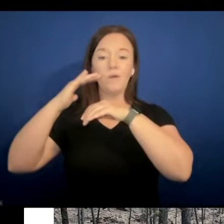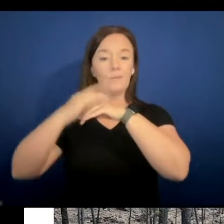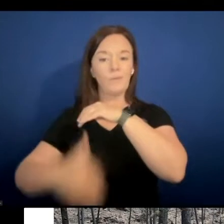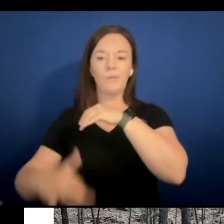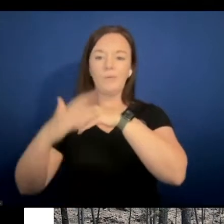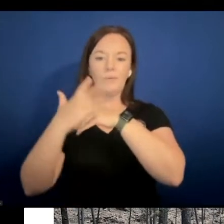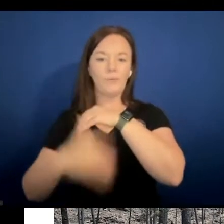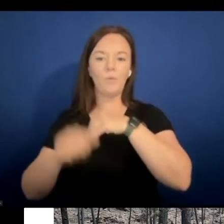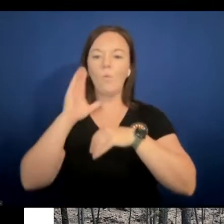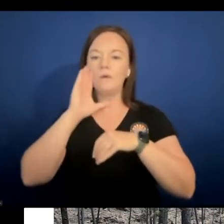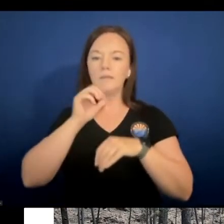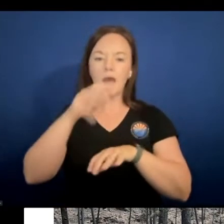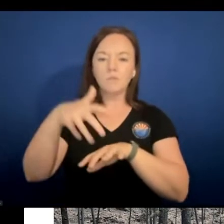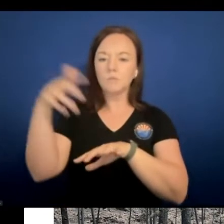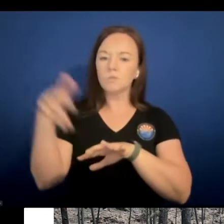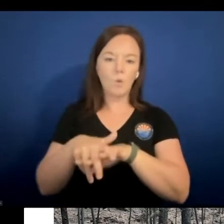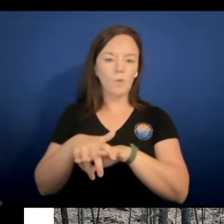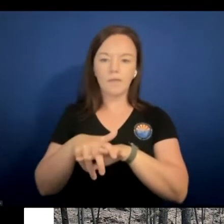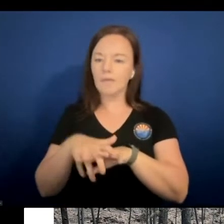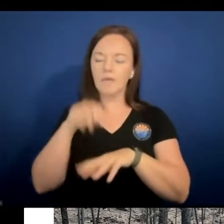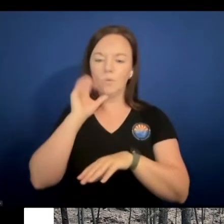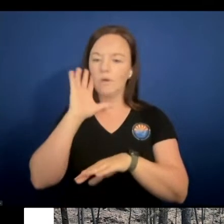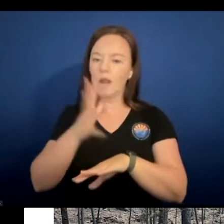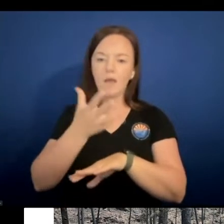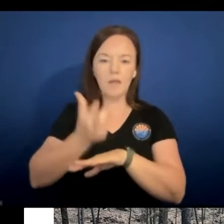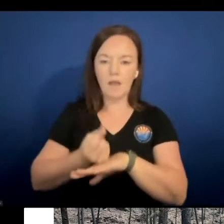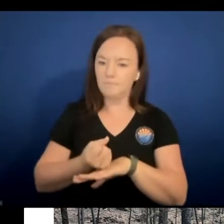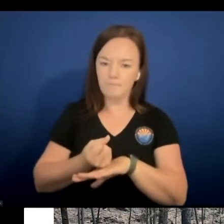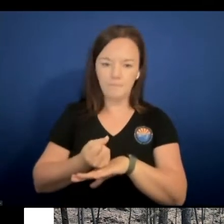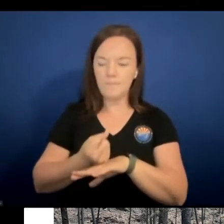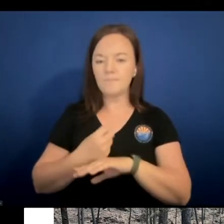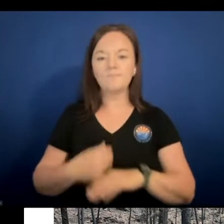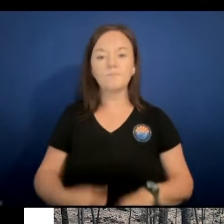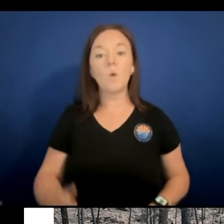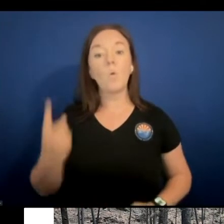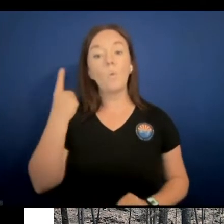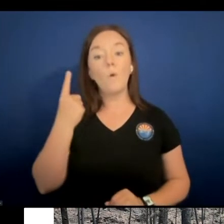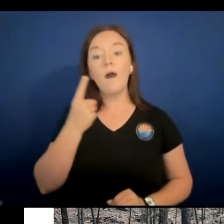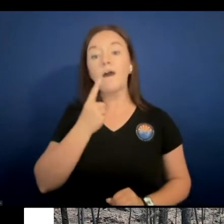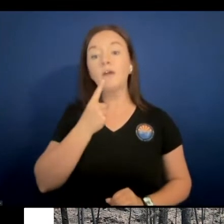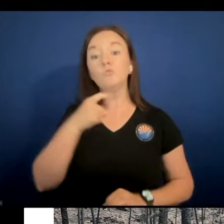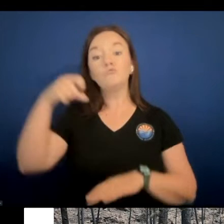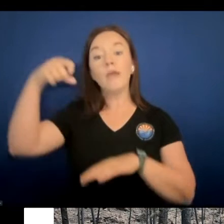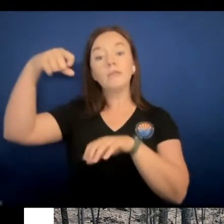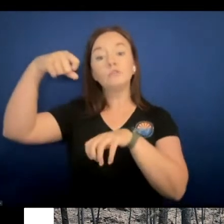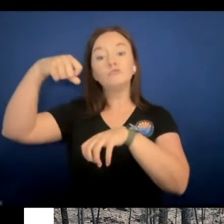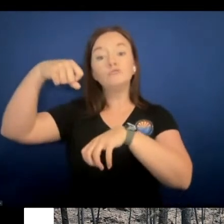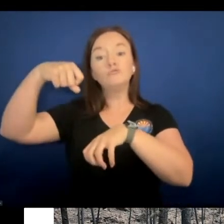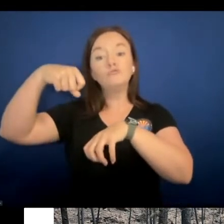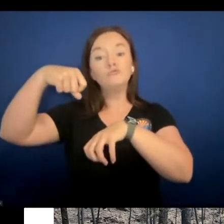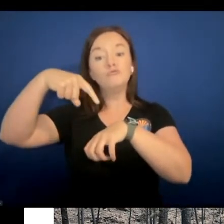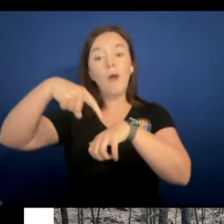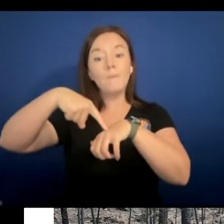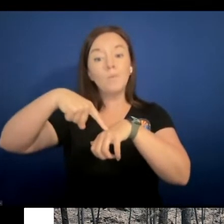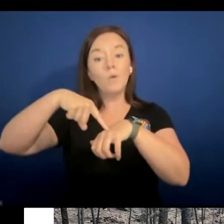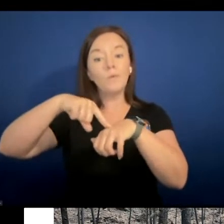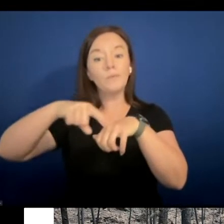So if the water does not soak in, that one little raindrop does not soak in, it's gonna run off.